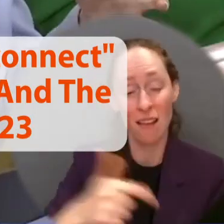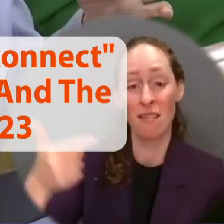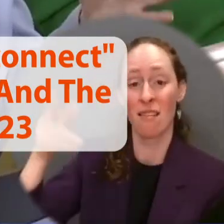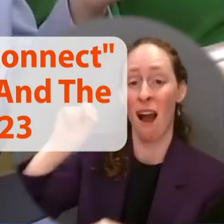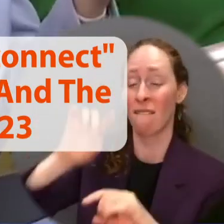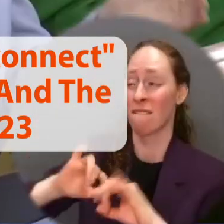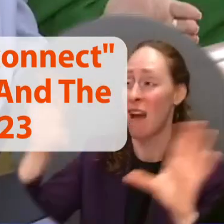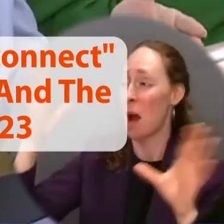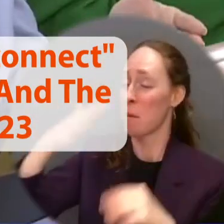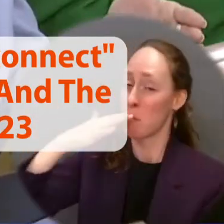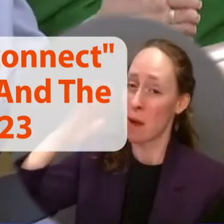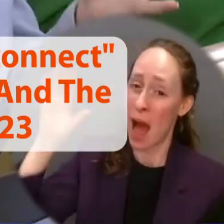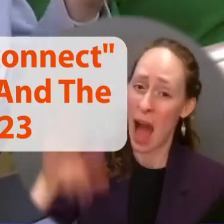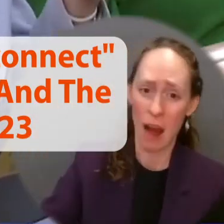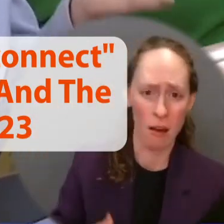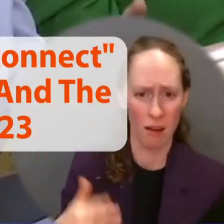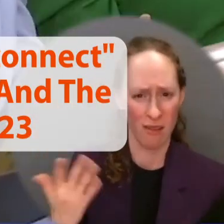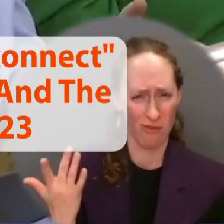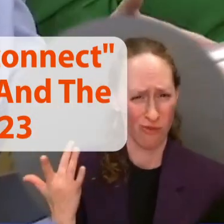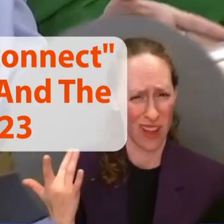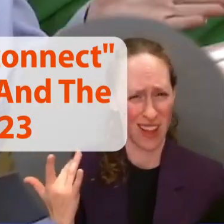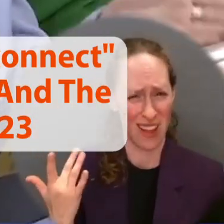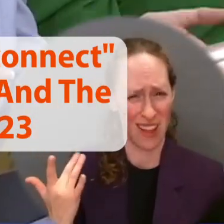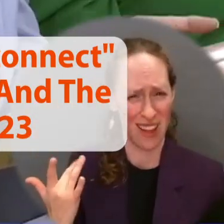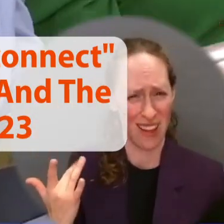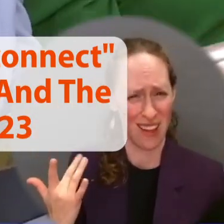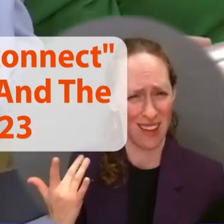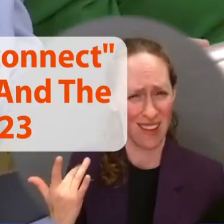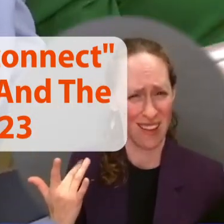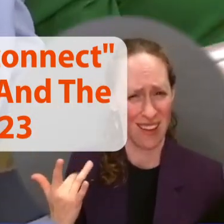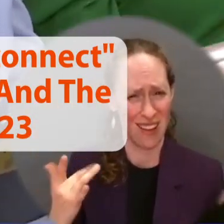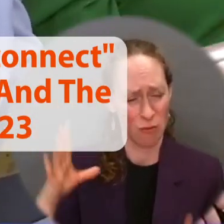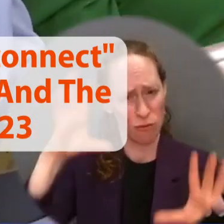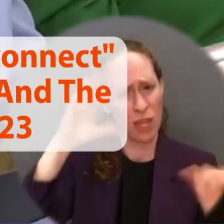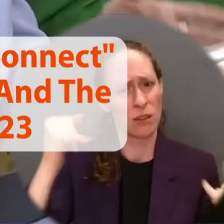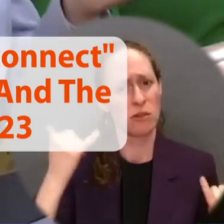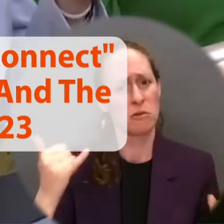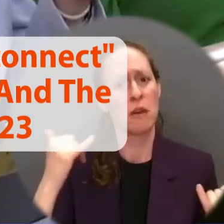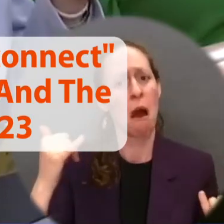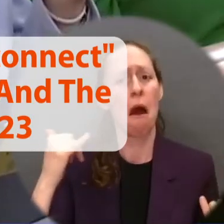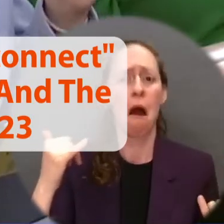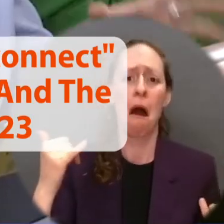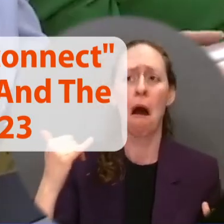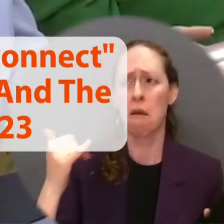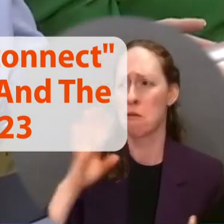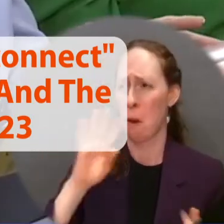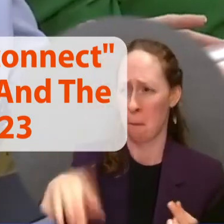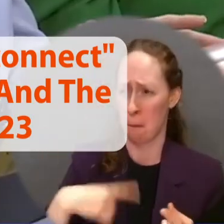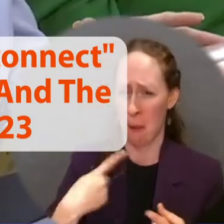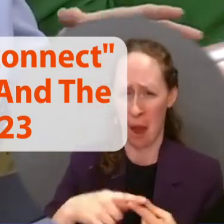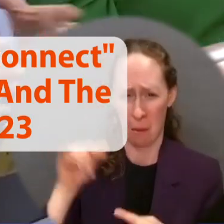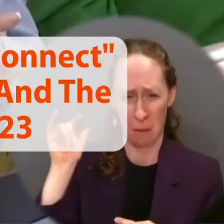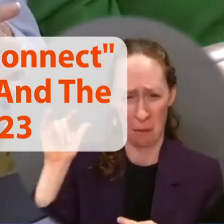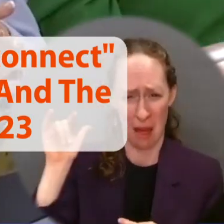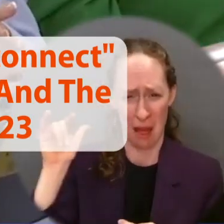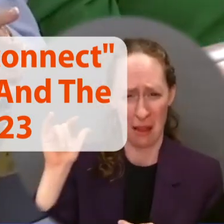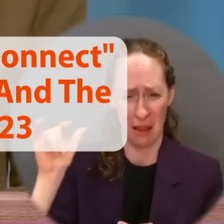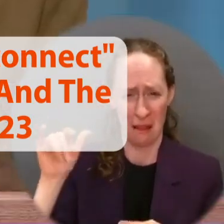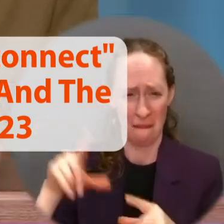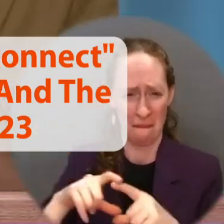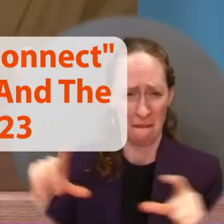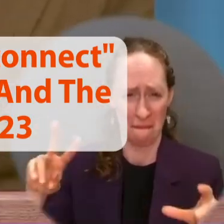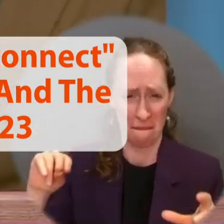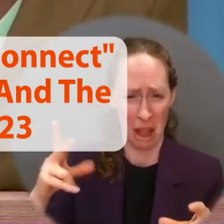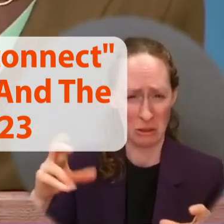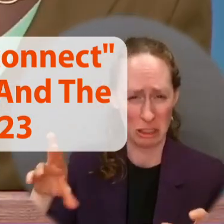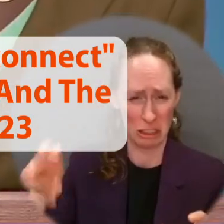president talking about meal vouchers for canceled flights and holding a movie night at the White House with all those things going on? Because he's president, and